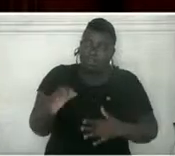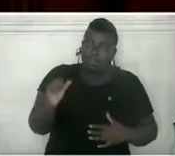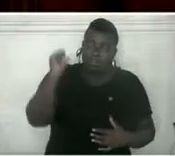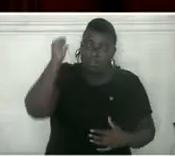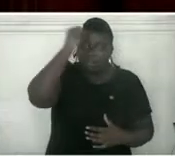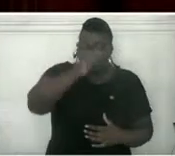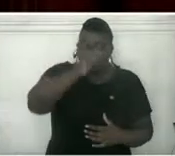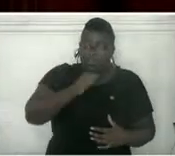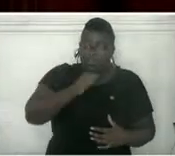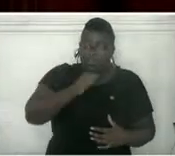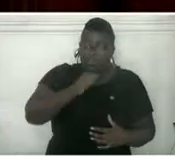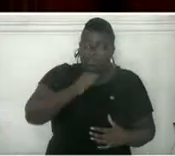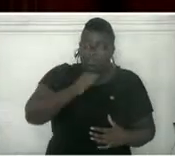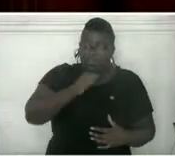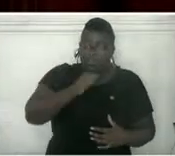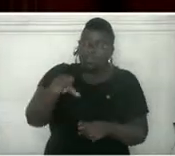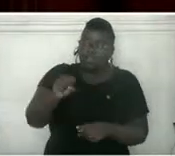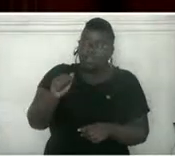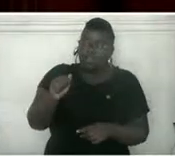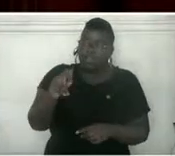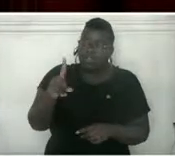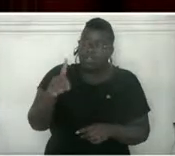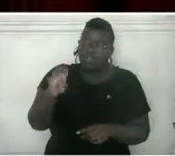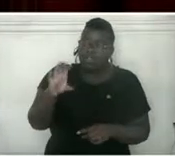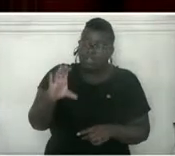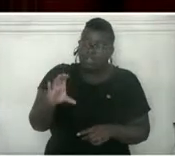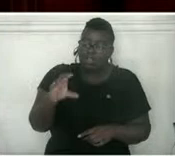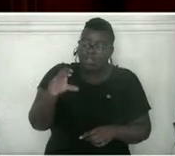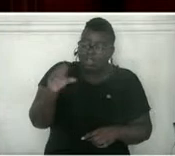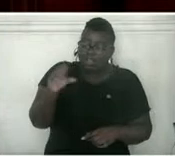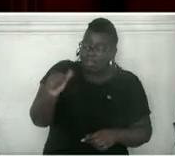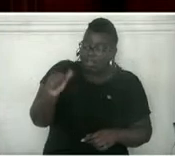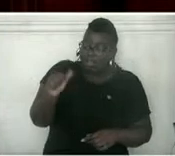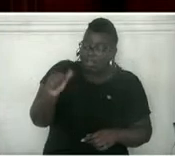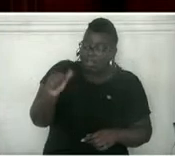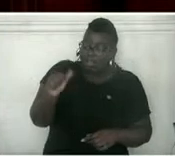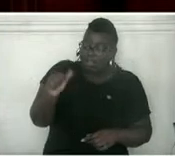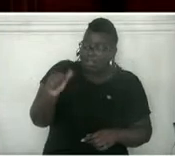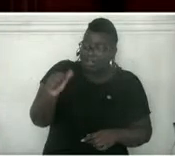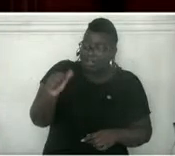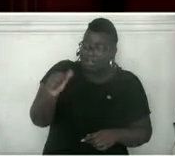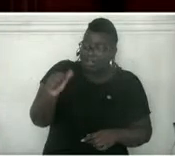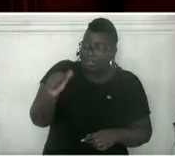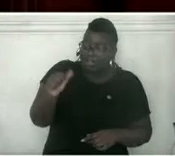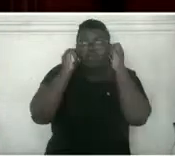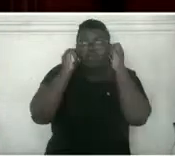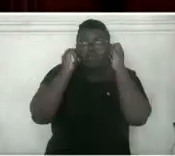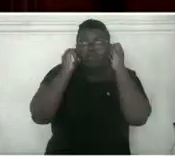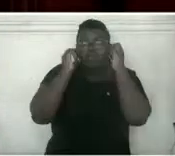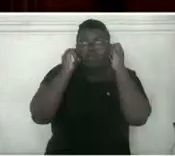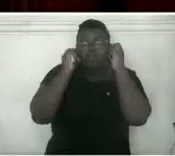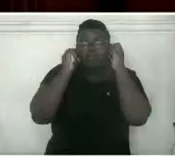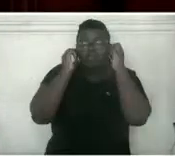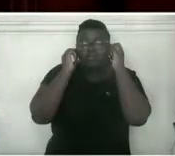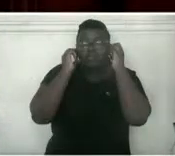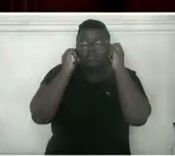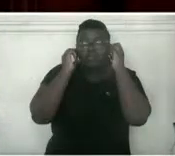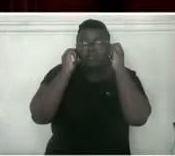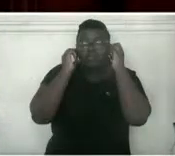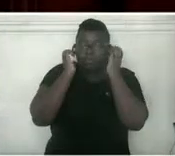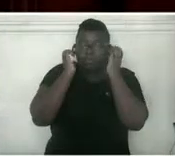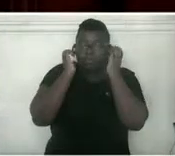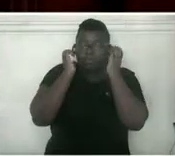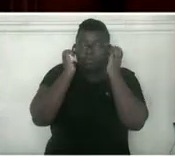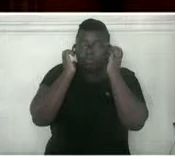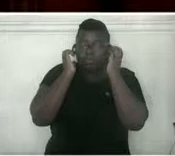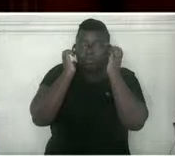the SADC region, and Asia. Fast-track regulatory approval to reduce rent goes fast.